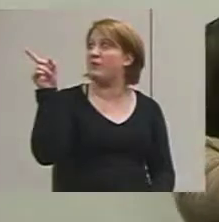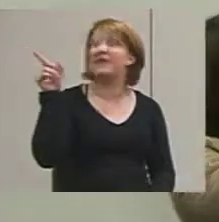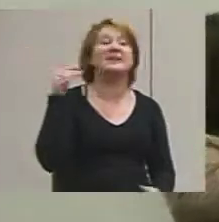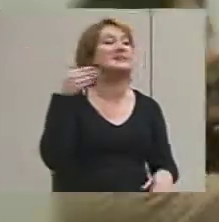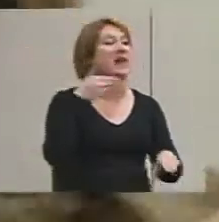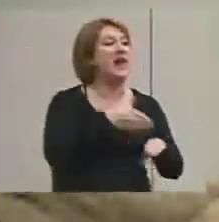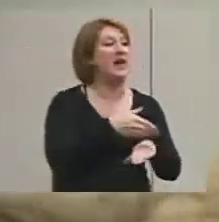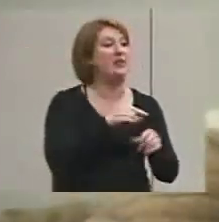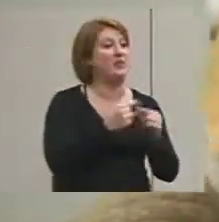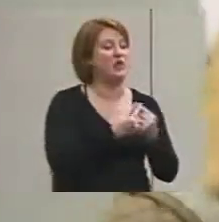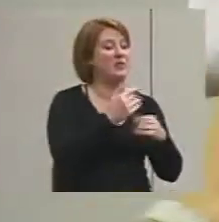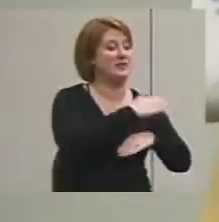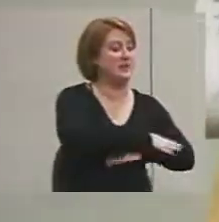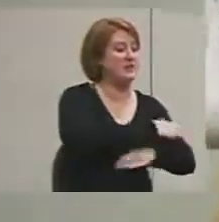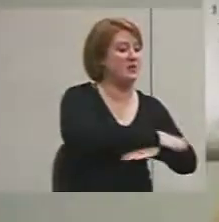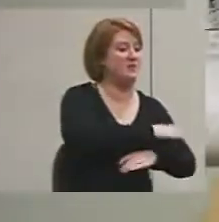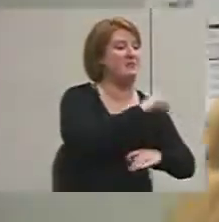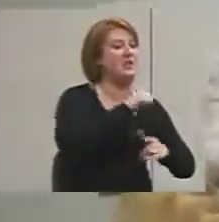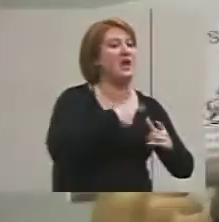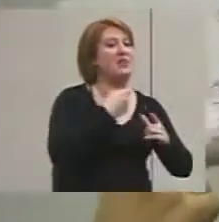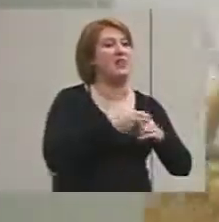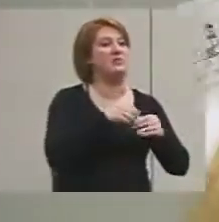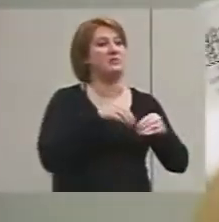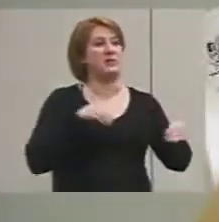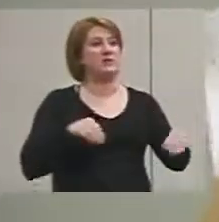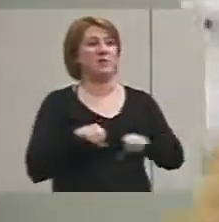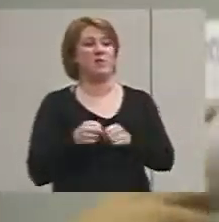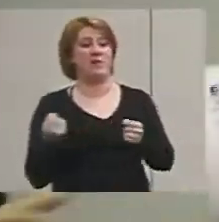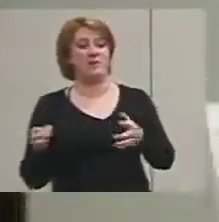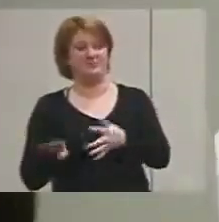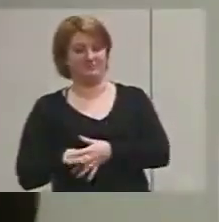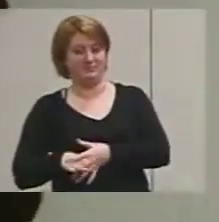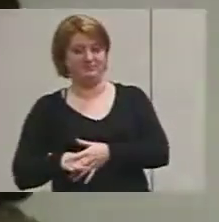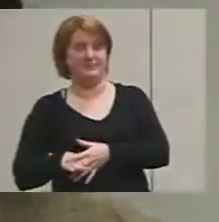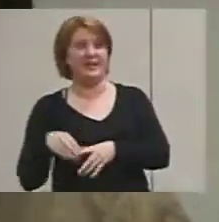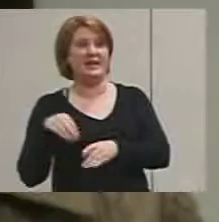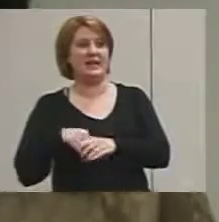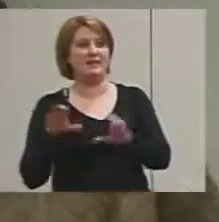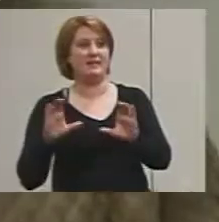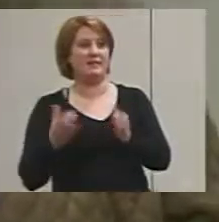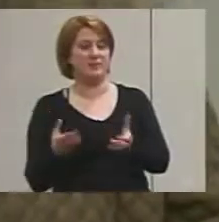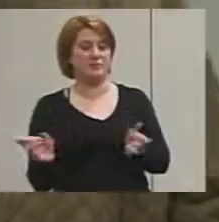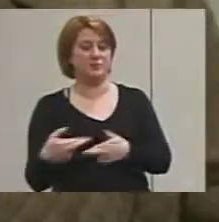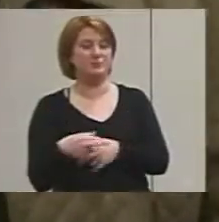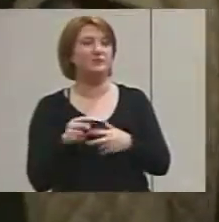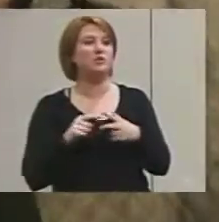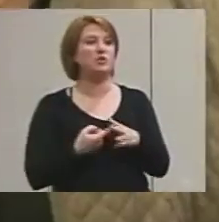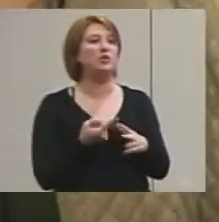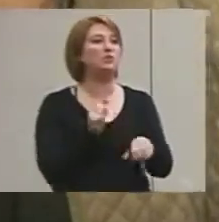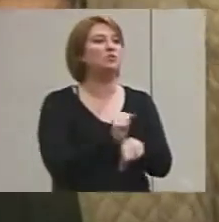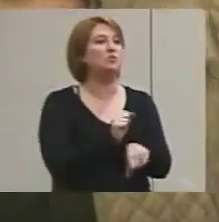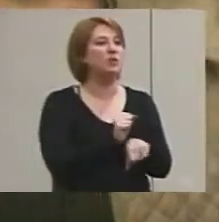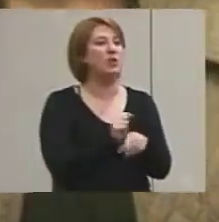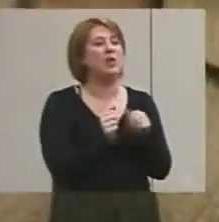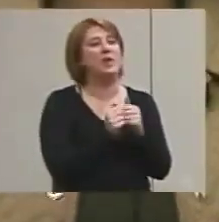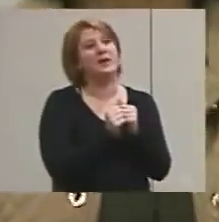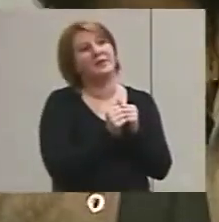at the table, then he moves back, he takes a break within the classroom. So starting to kind of work with